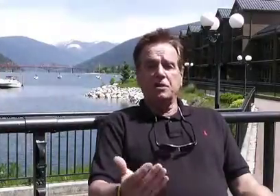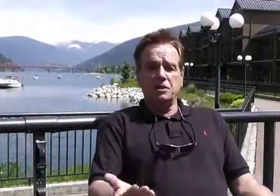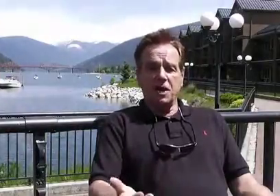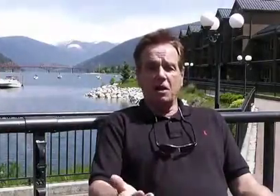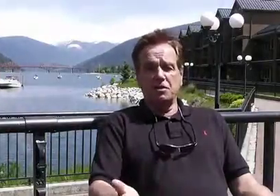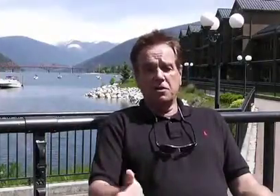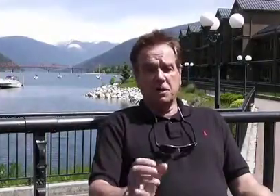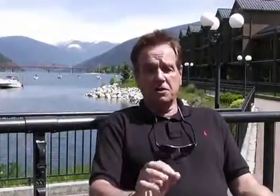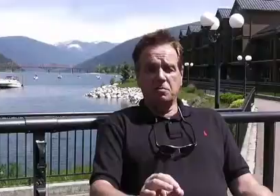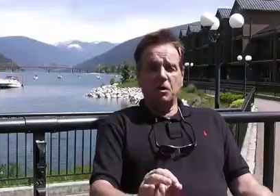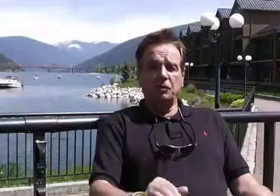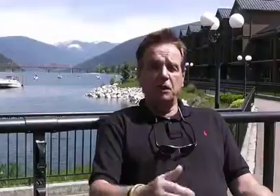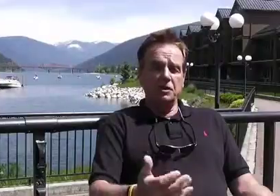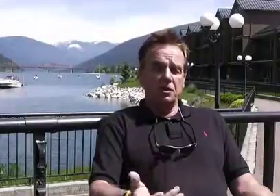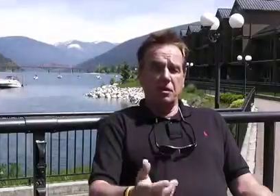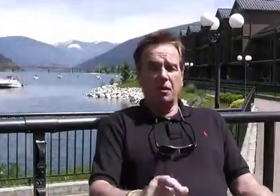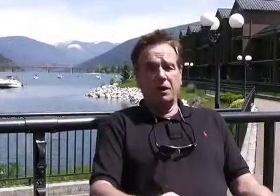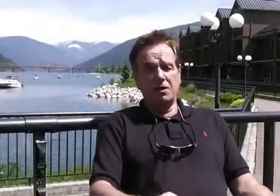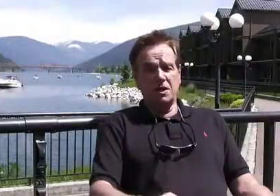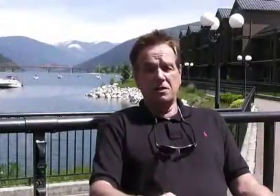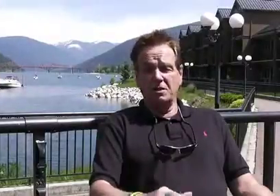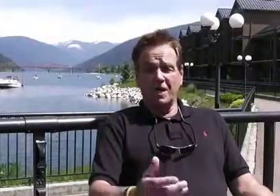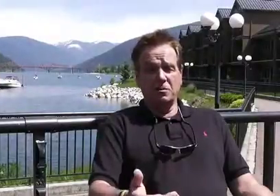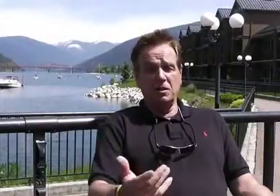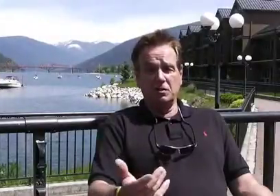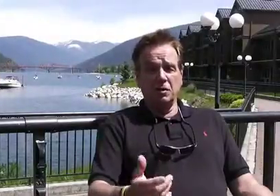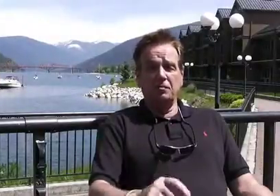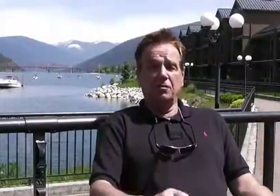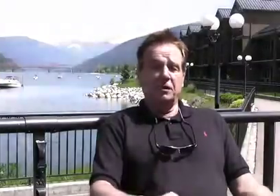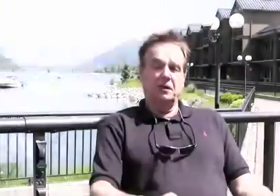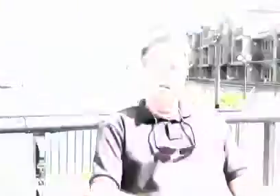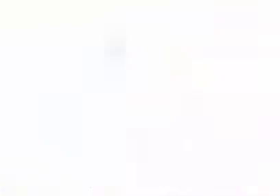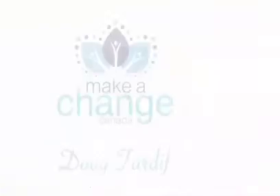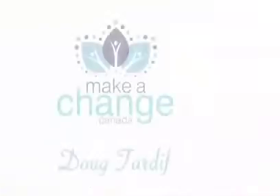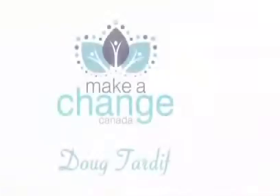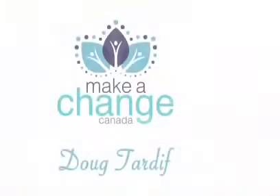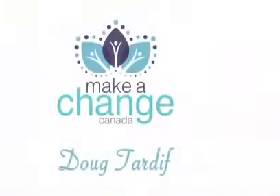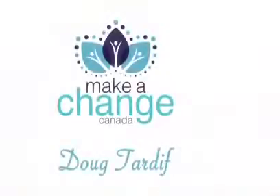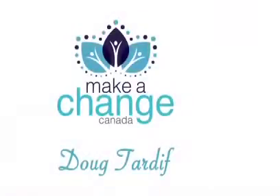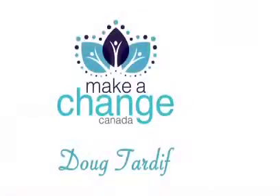product she sells, she makes a small donation to our organization. That to me is really fulfilling.